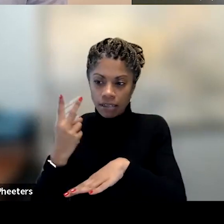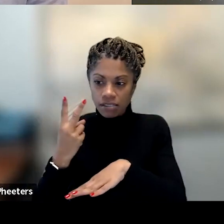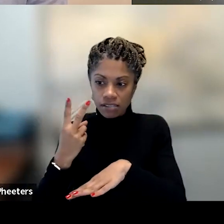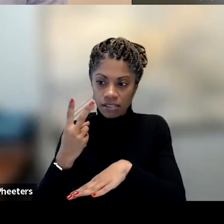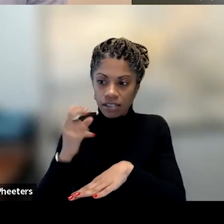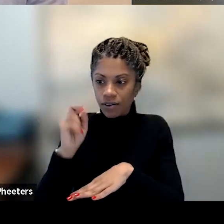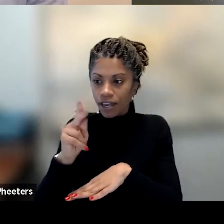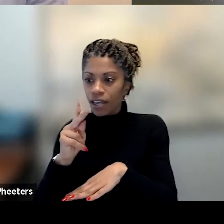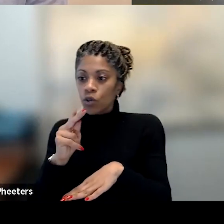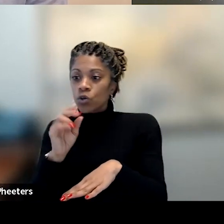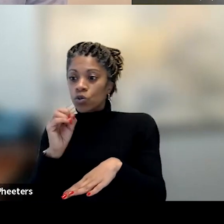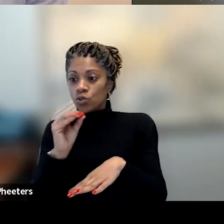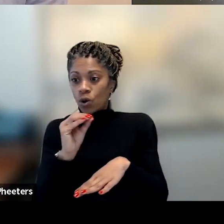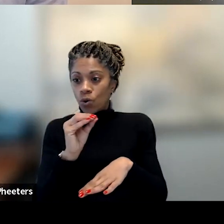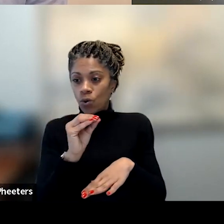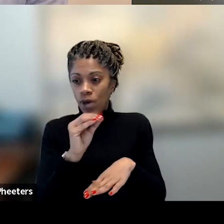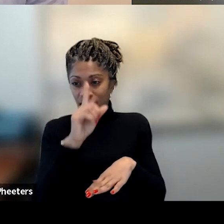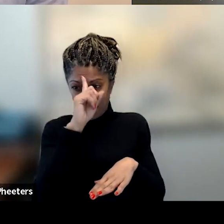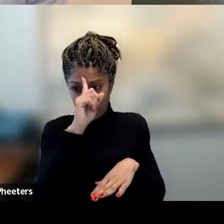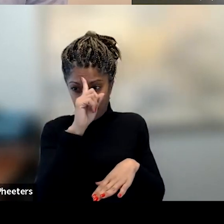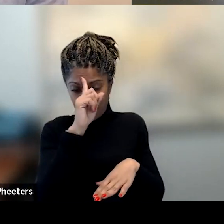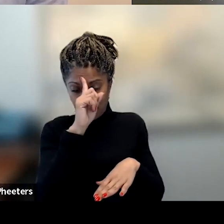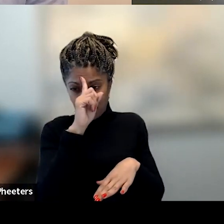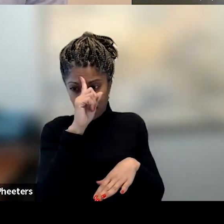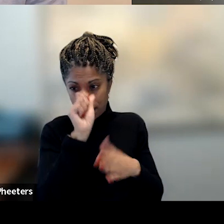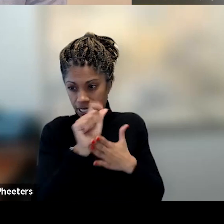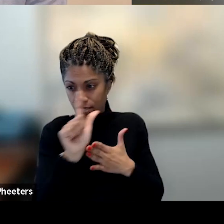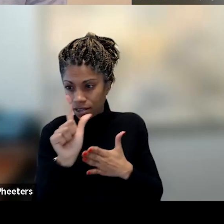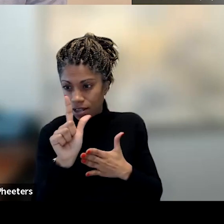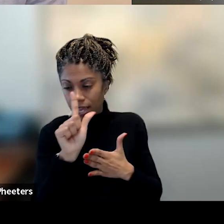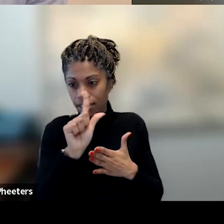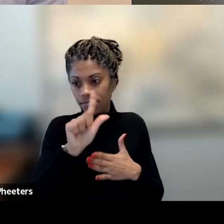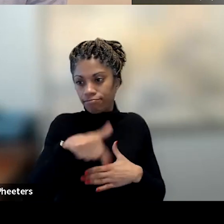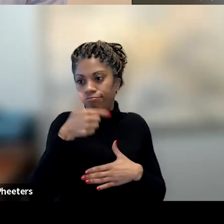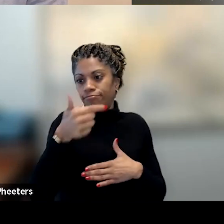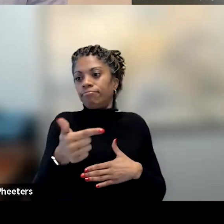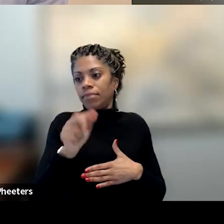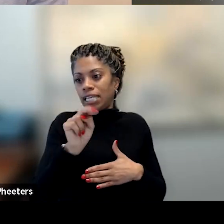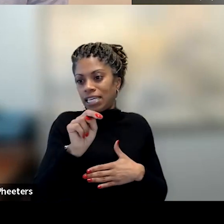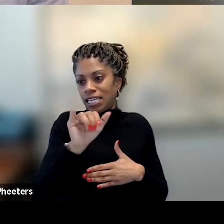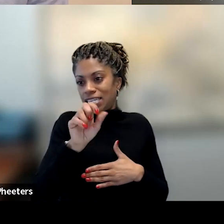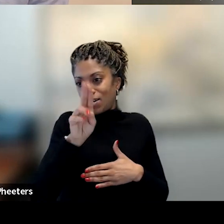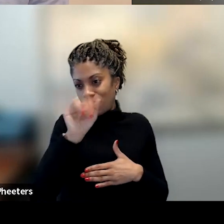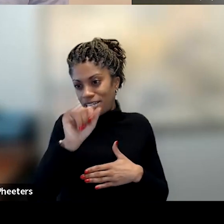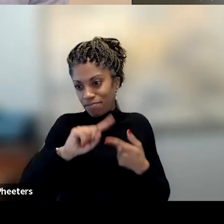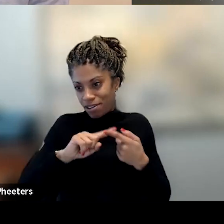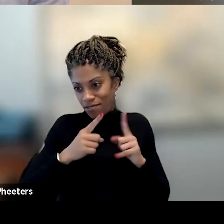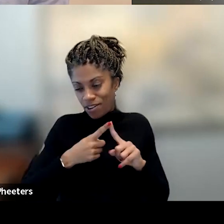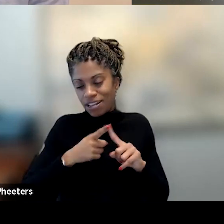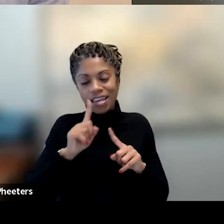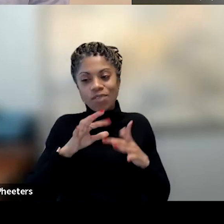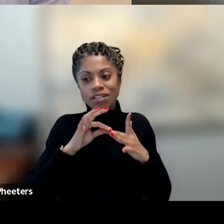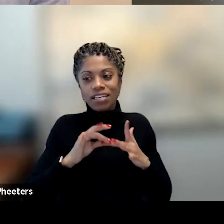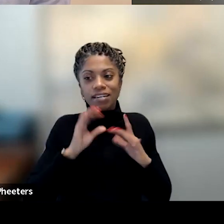stuff. And I think with that, I can pass it over to my friend Niiobli, who's going to lead a really rich conversation for